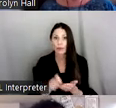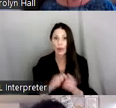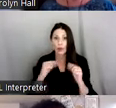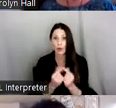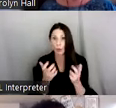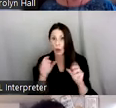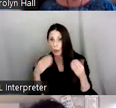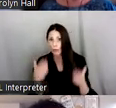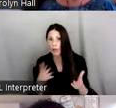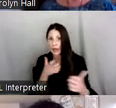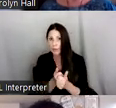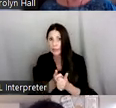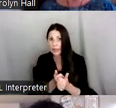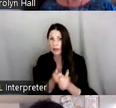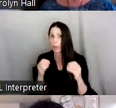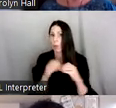on the slide?